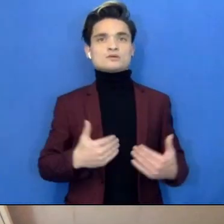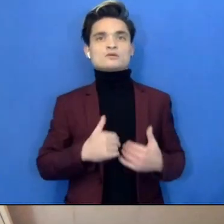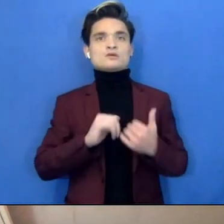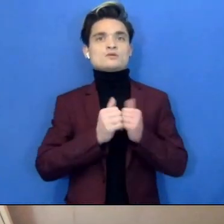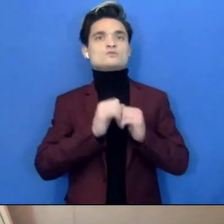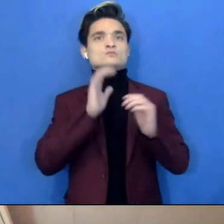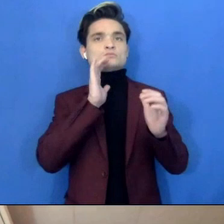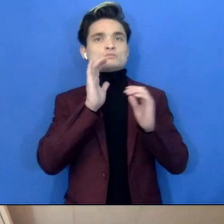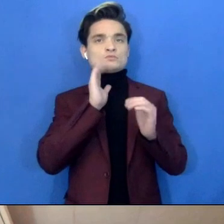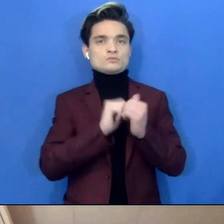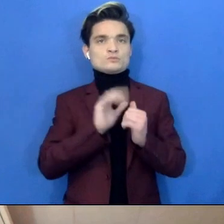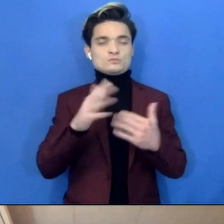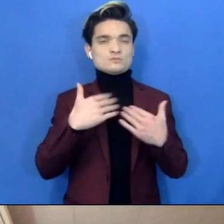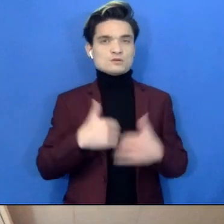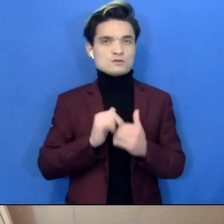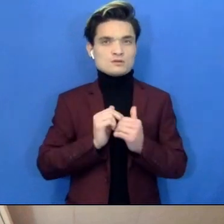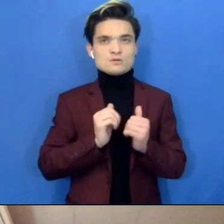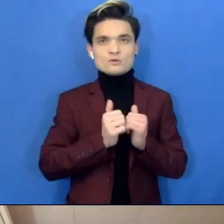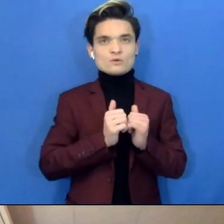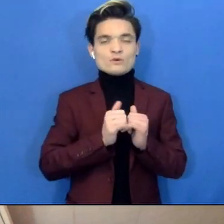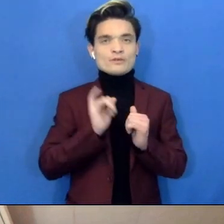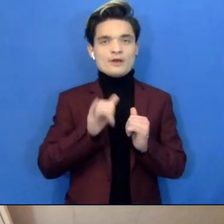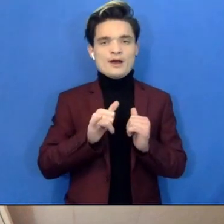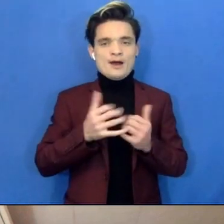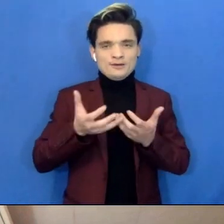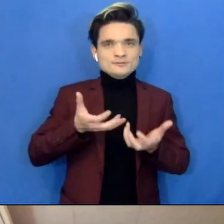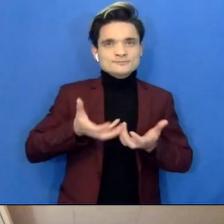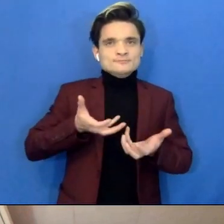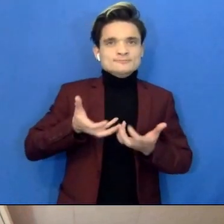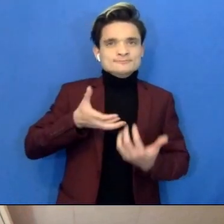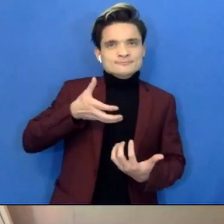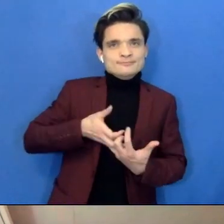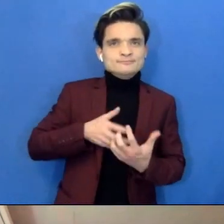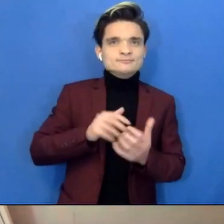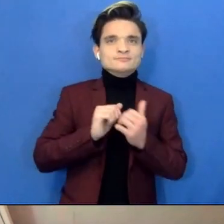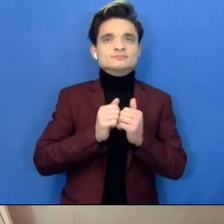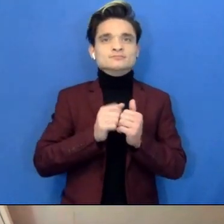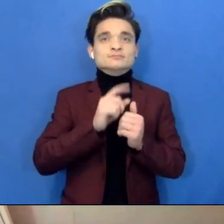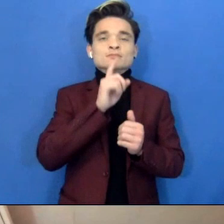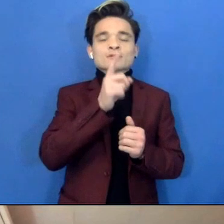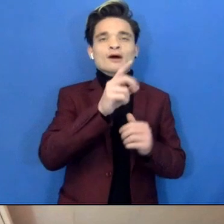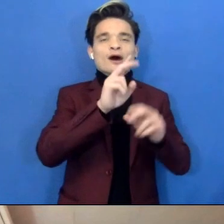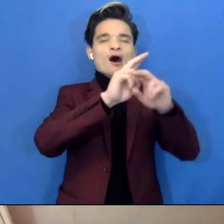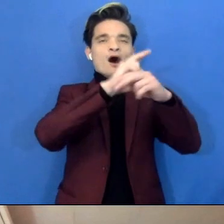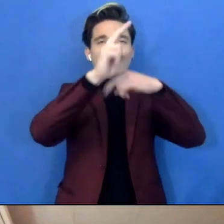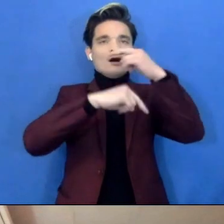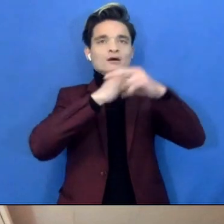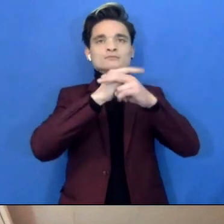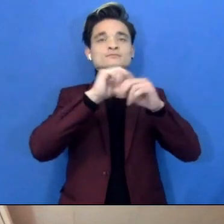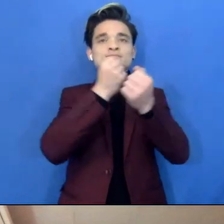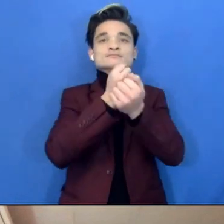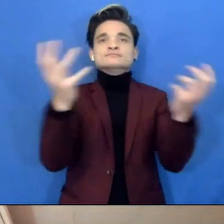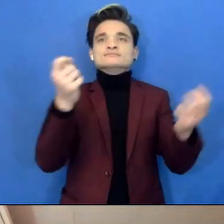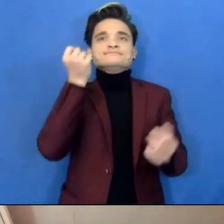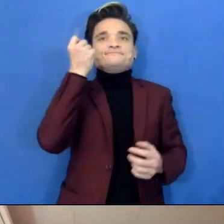the thing with this is that it becomes completely universal, like everybody understands the body, but